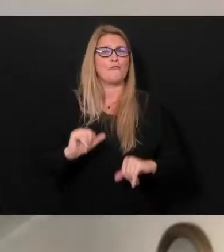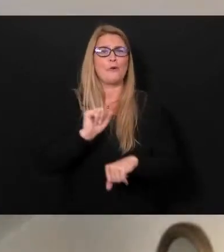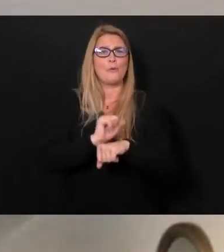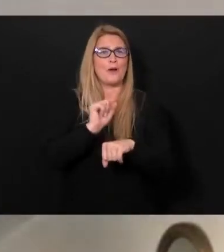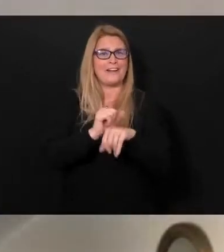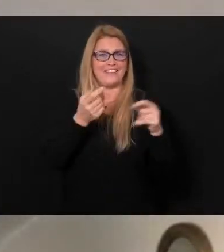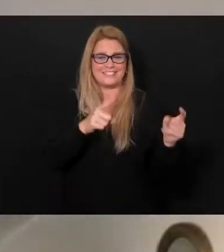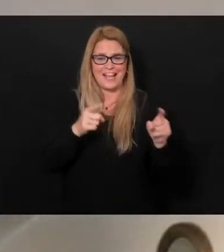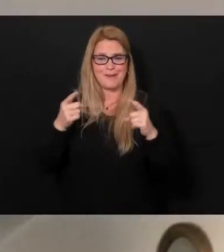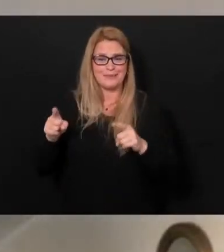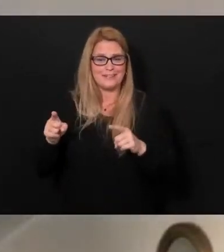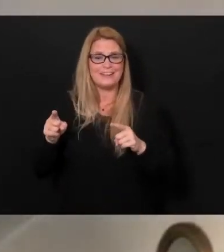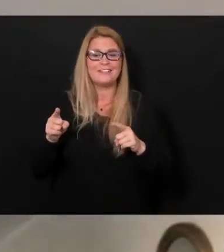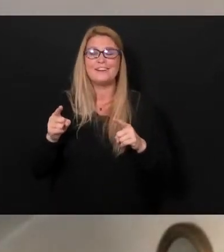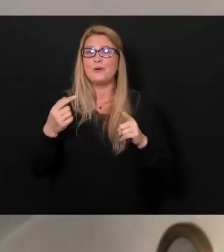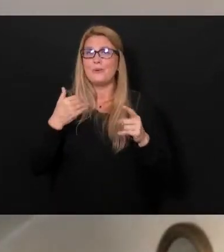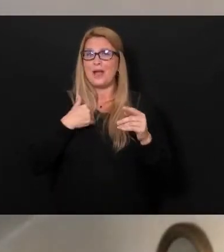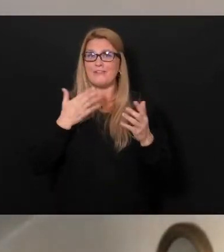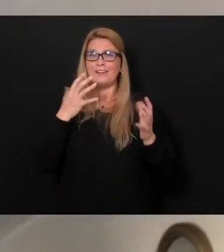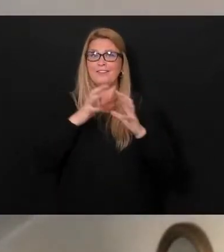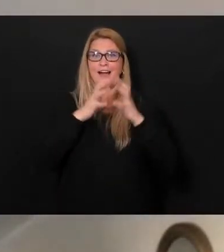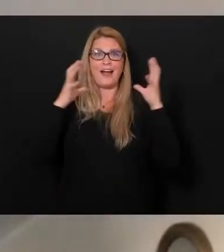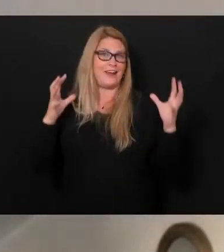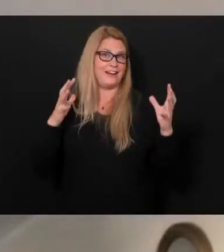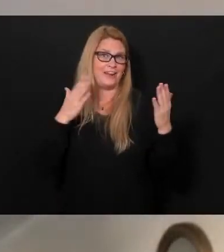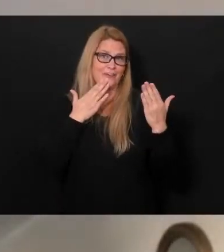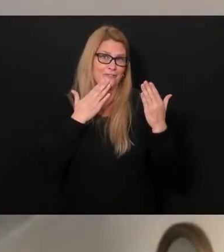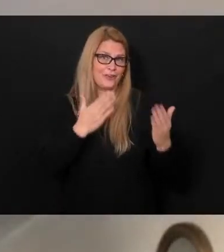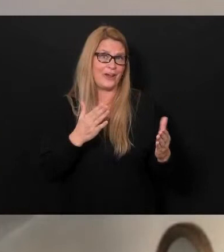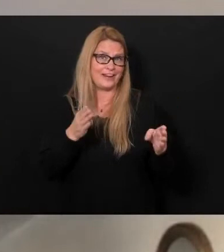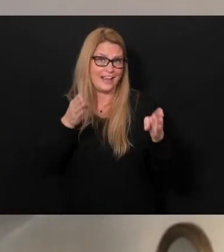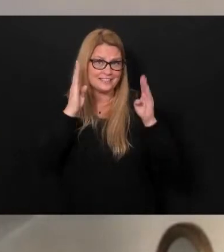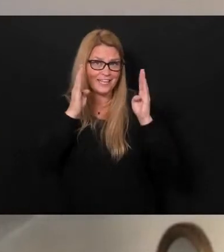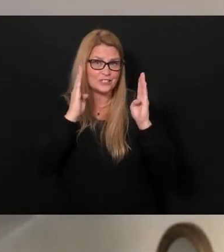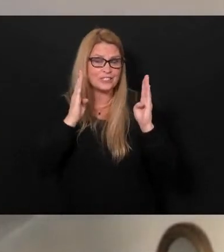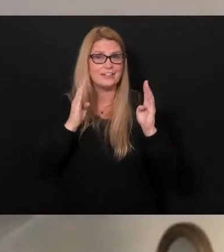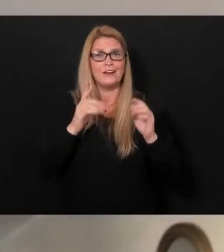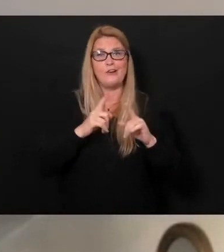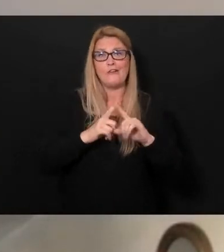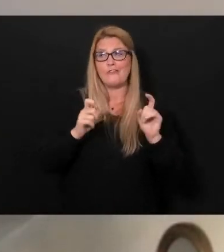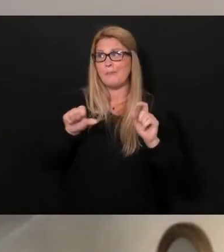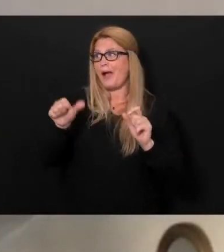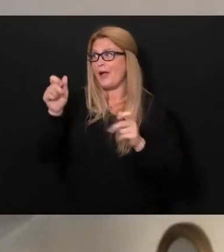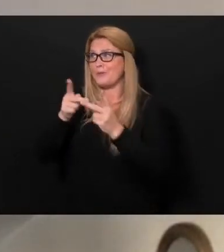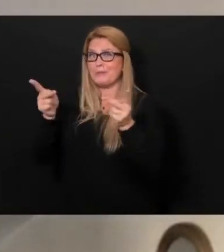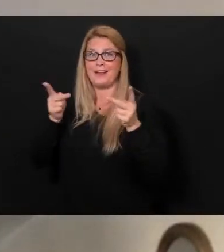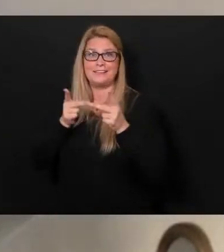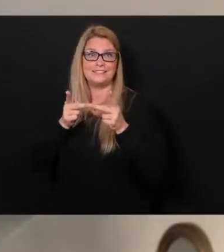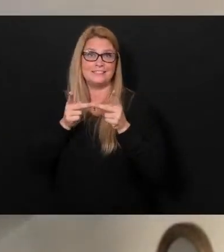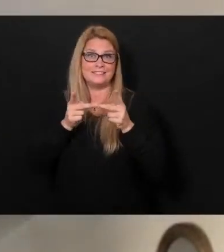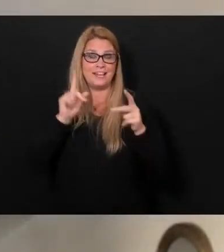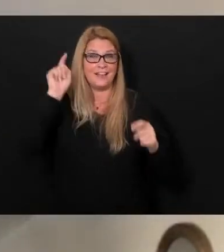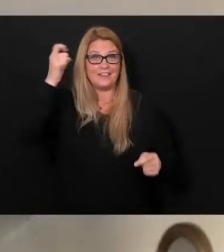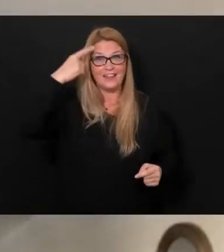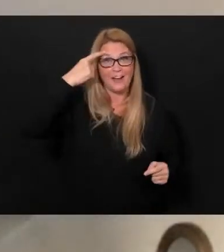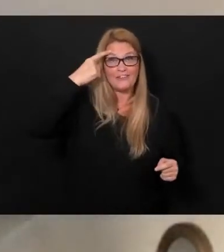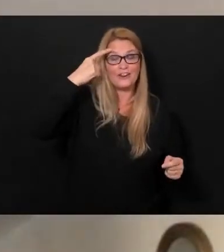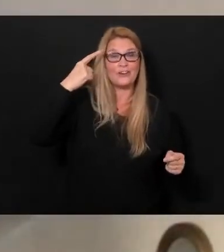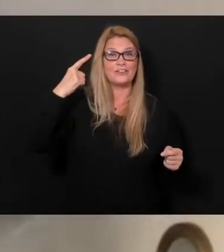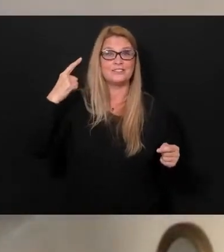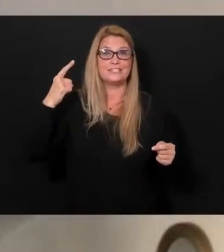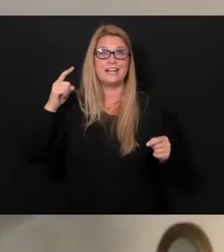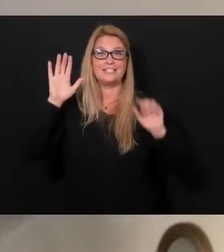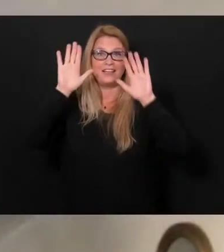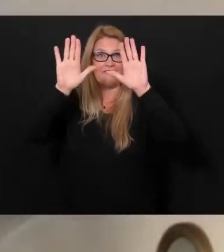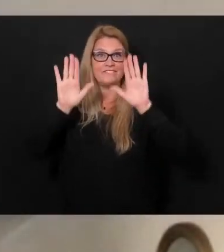We're getting a lot of good, attention from many, many sources. The governor has, done a